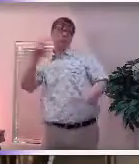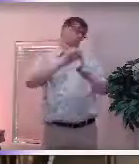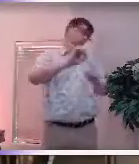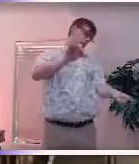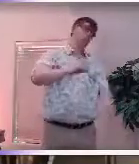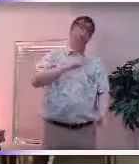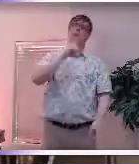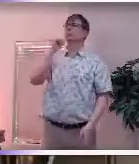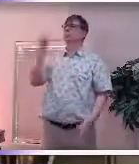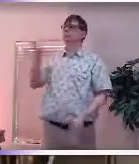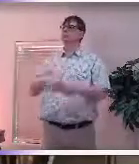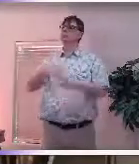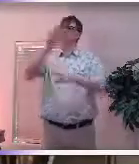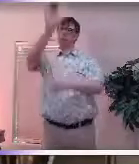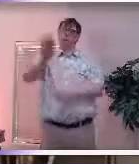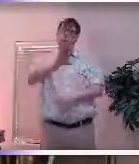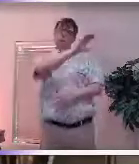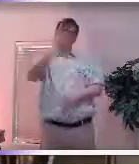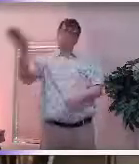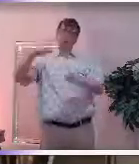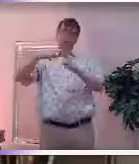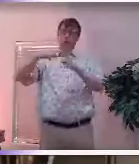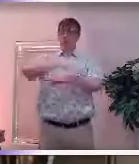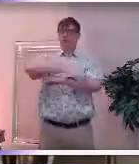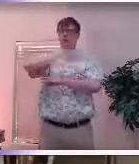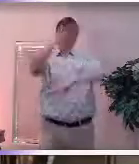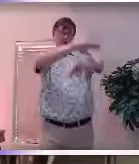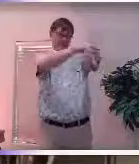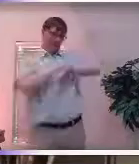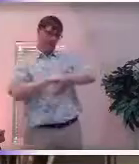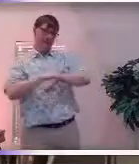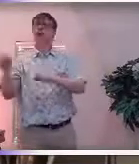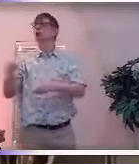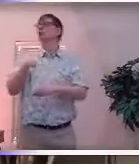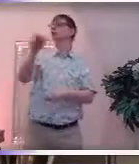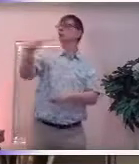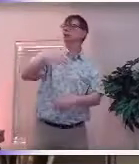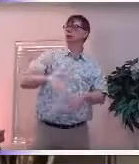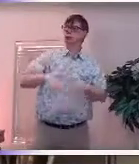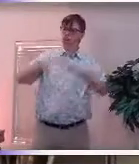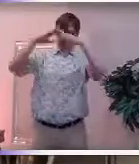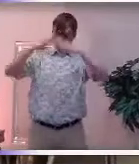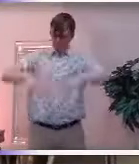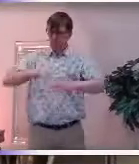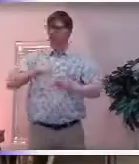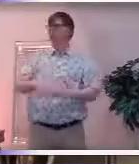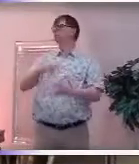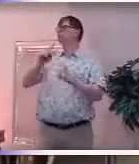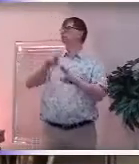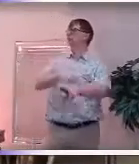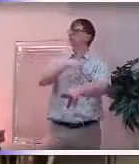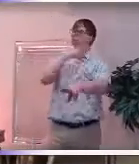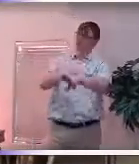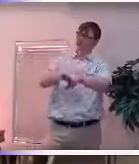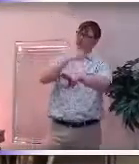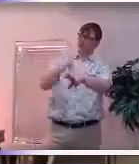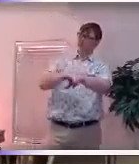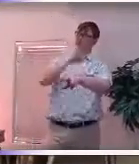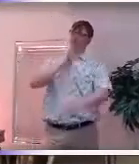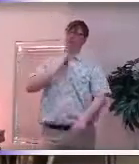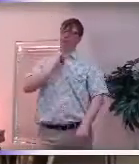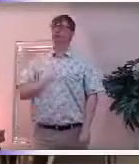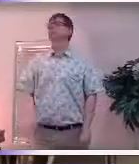to get across today. So hang on to your seats, because I know I have Hazel right here. She's clocking me.